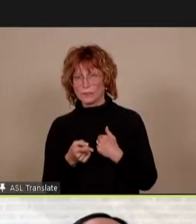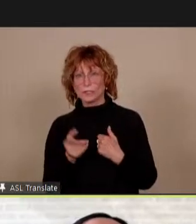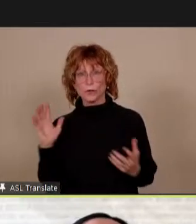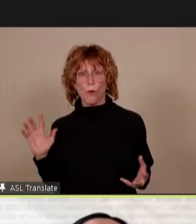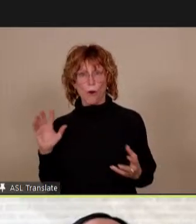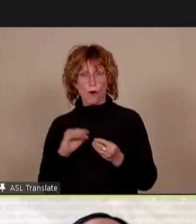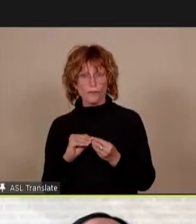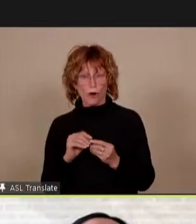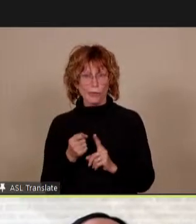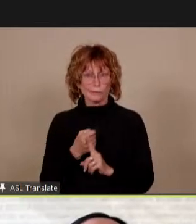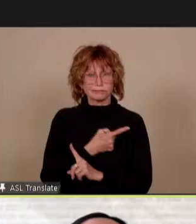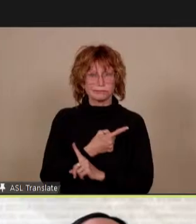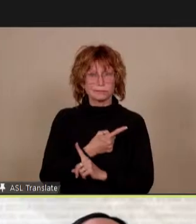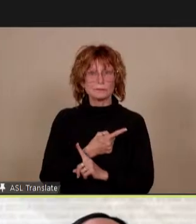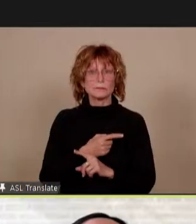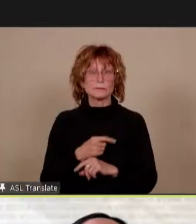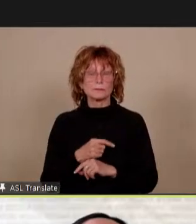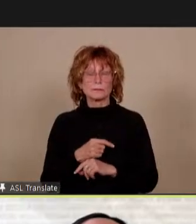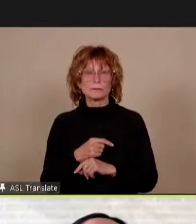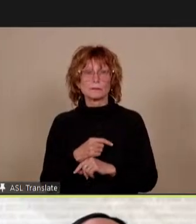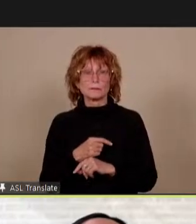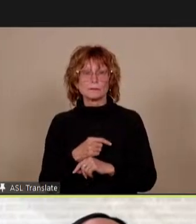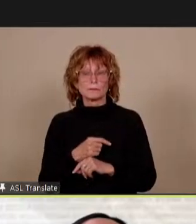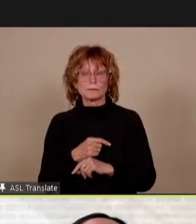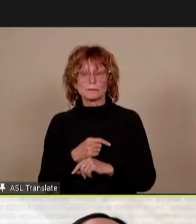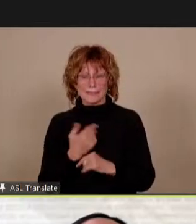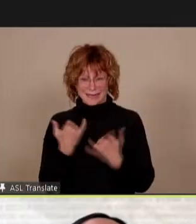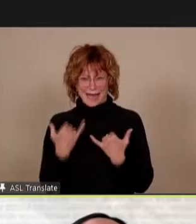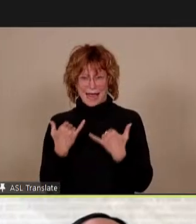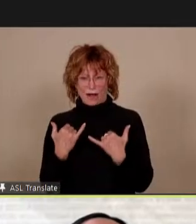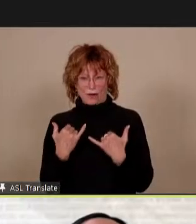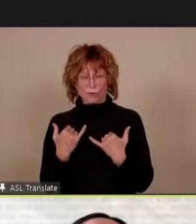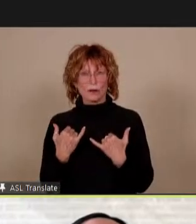the deviation is at